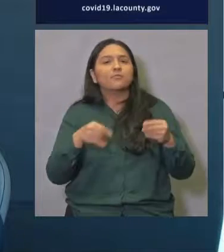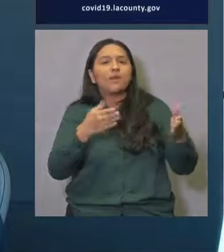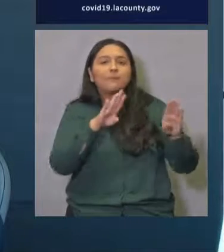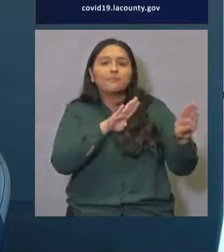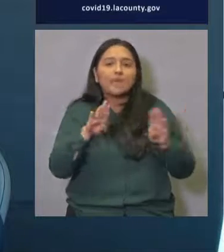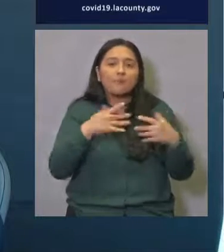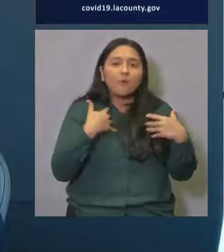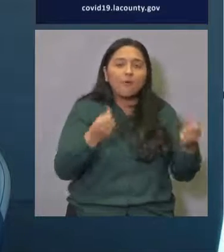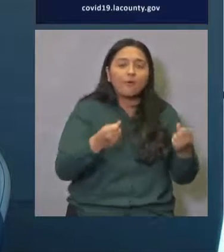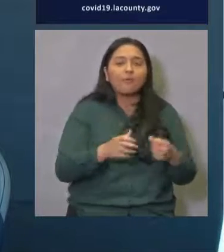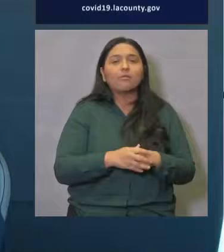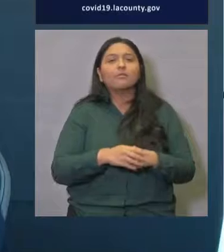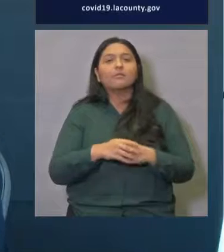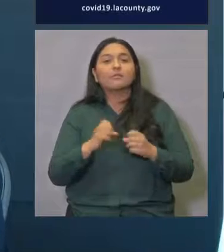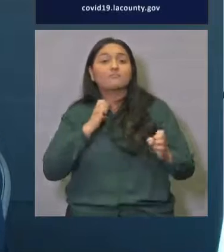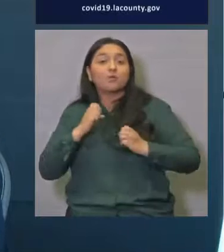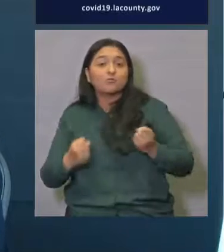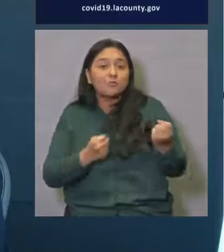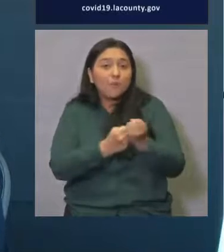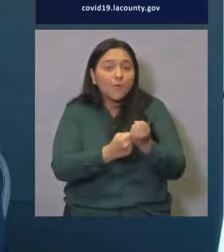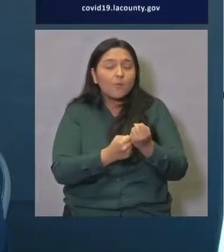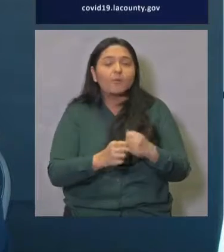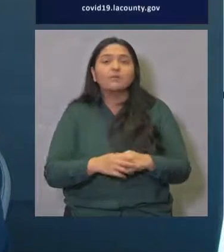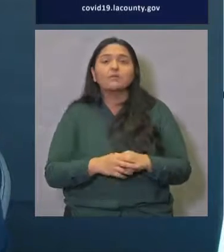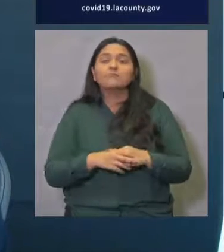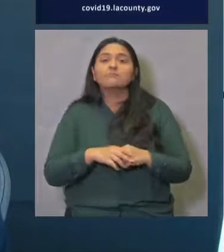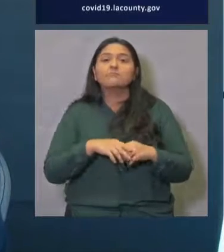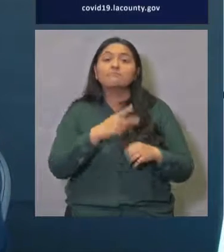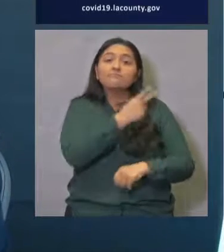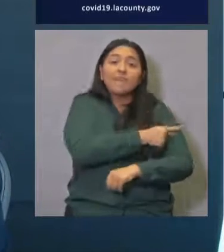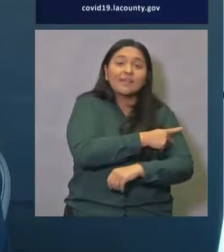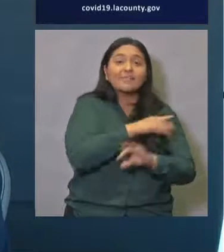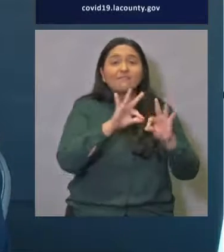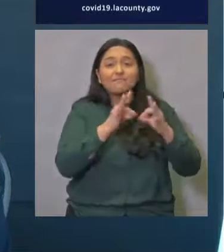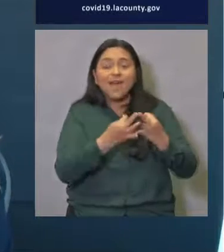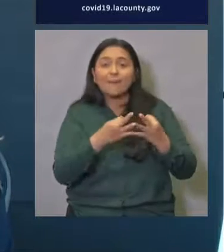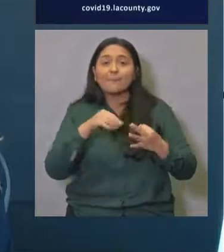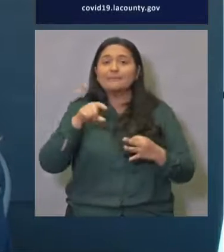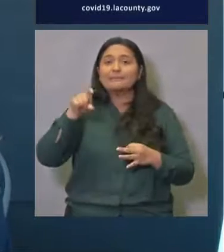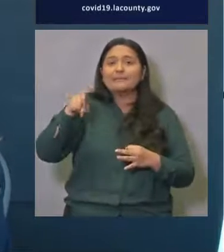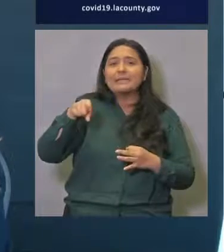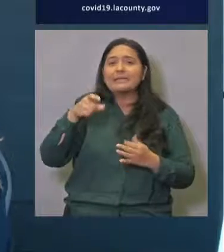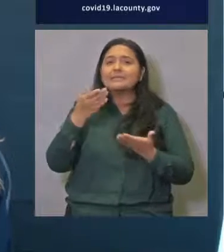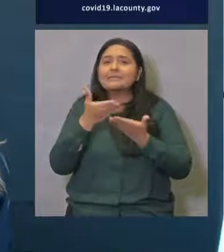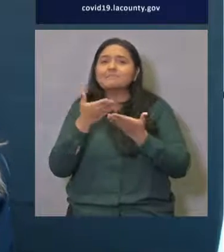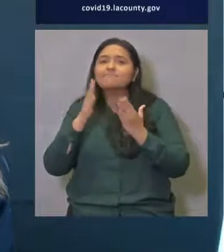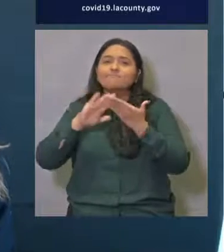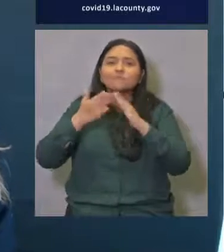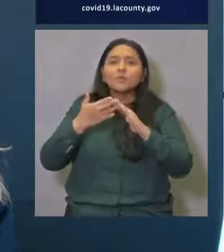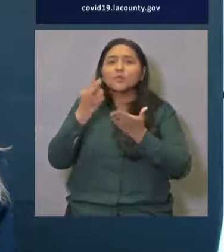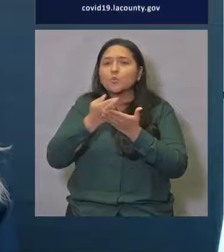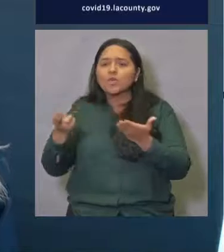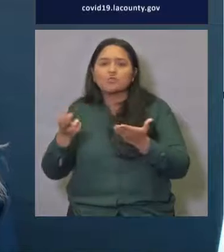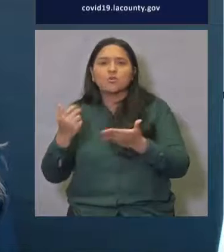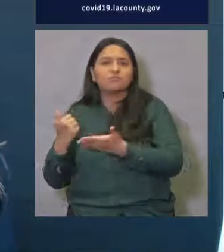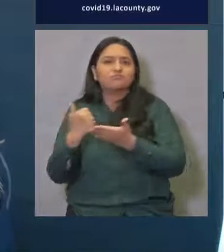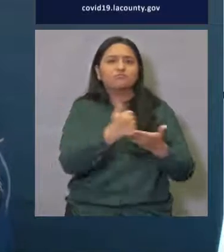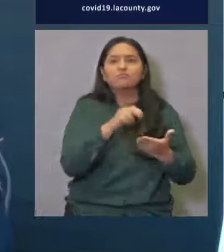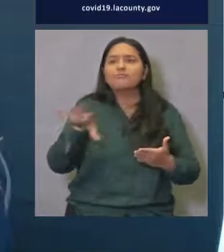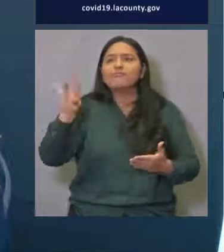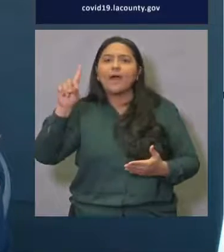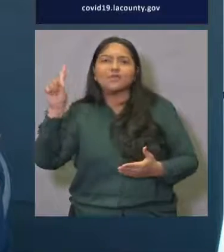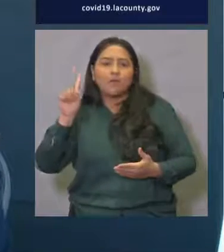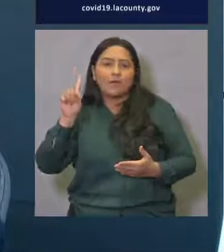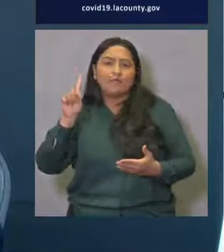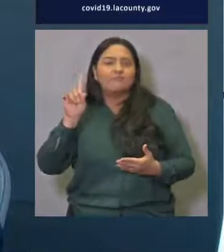and emotional support, and linking families and patients with necessary community resources. It's just one example